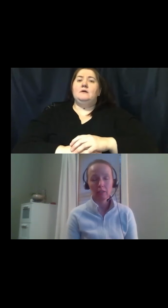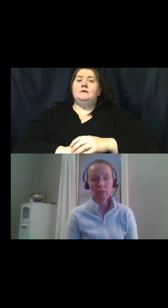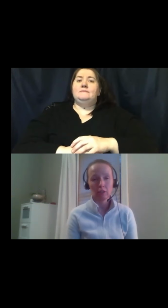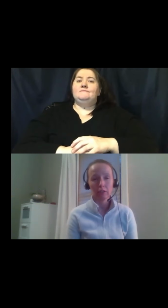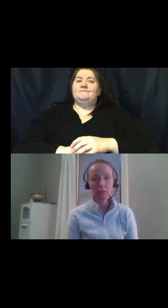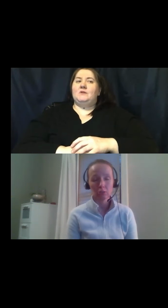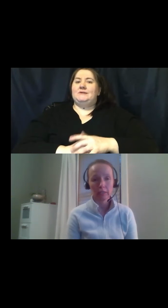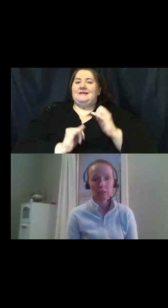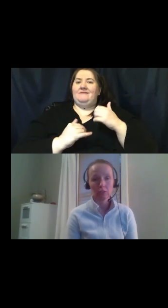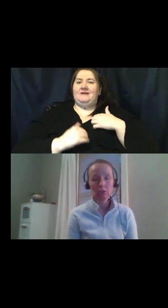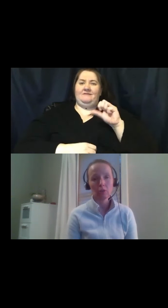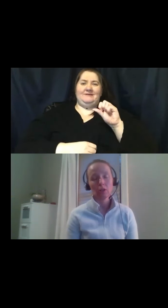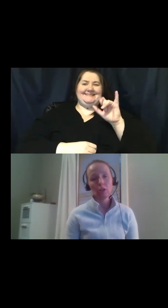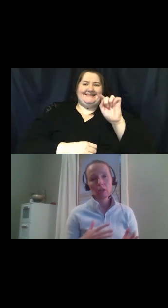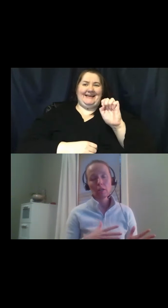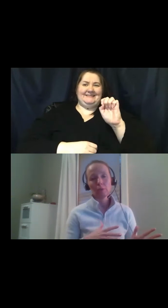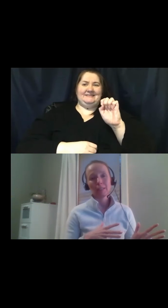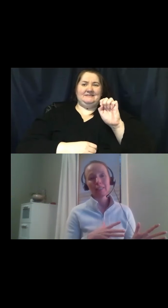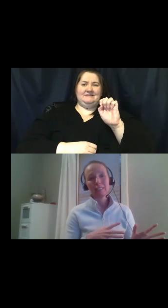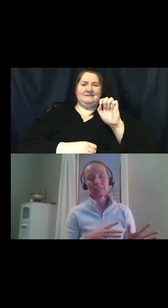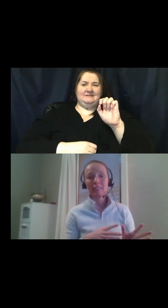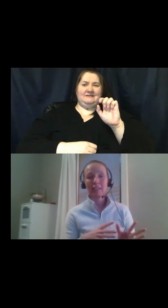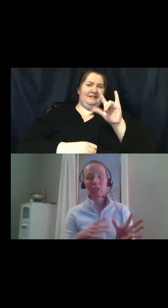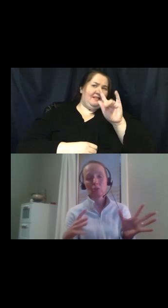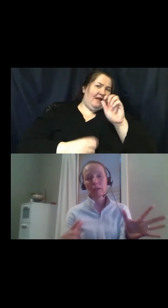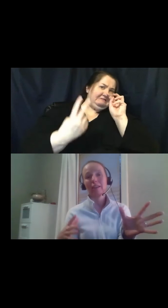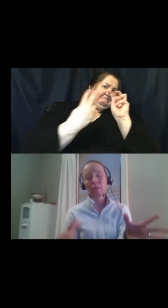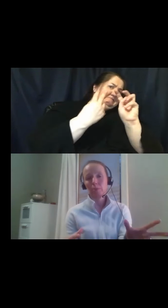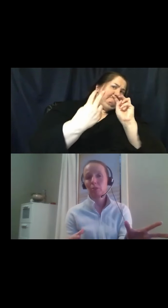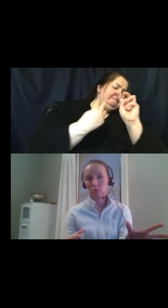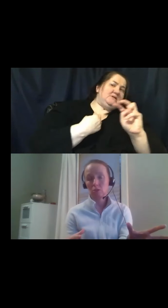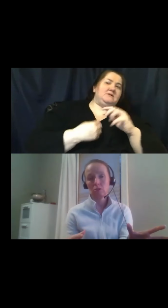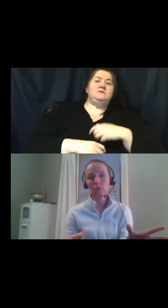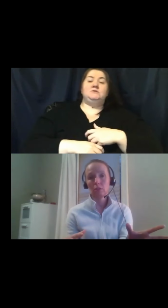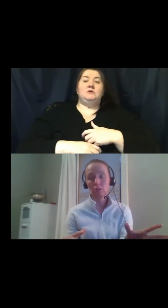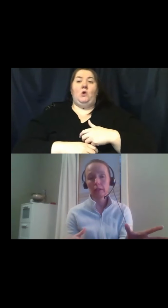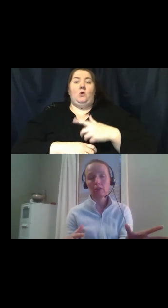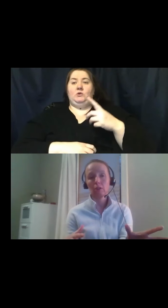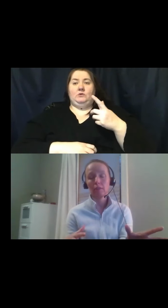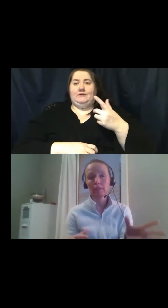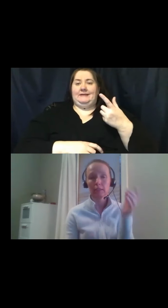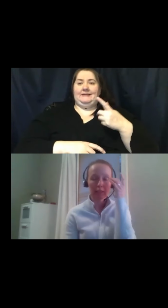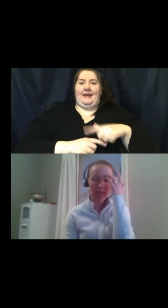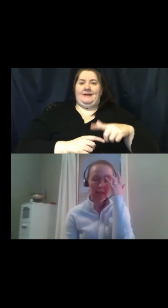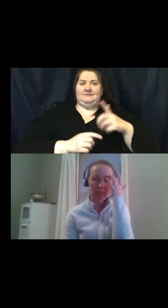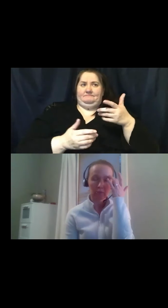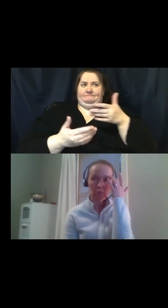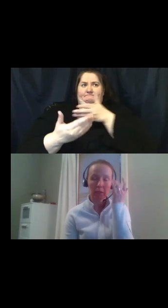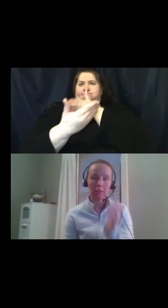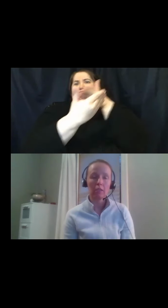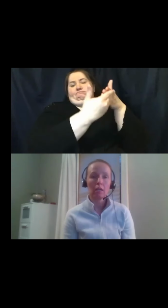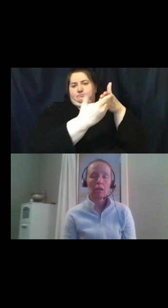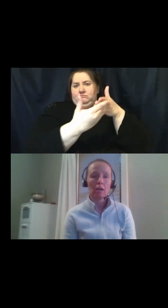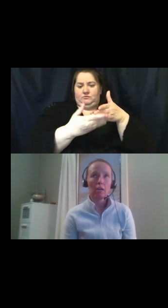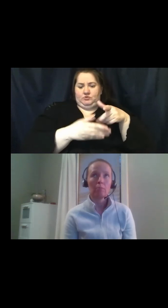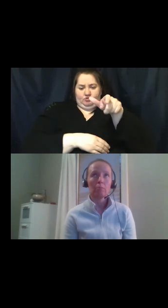sight line along the trail. So the plantings cannot go right up to the trail. Obviously, that